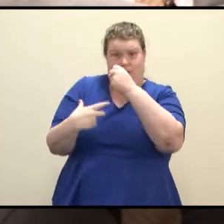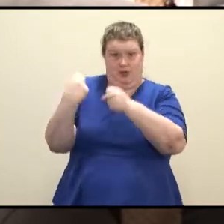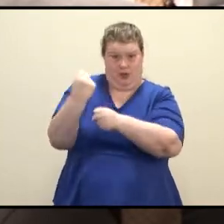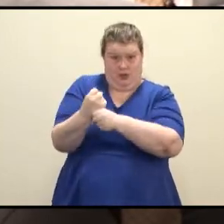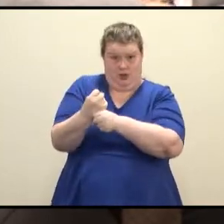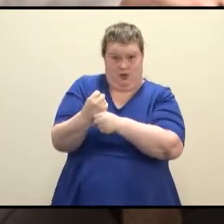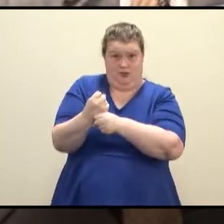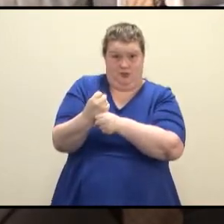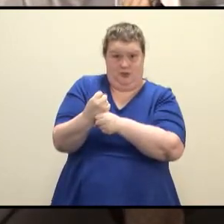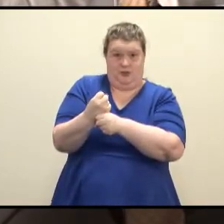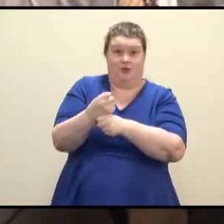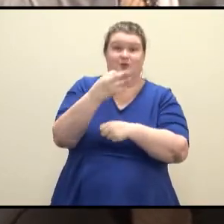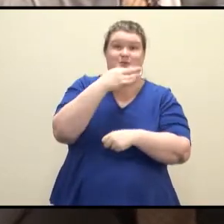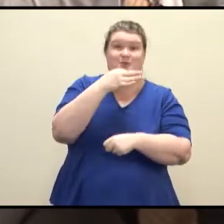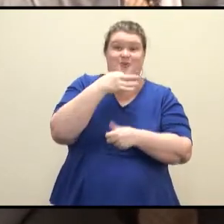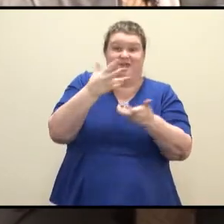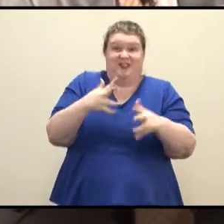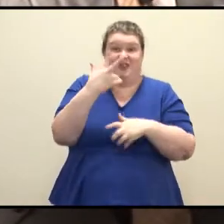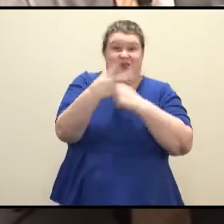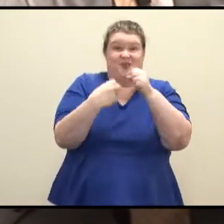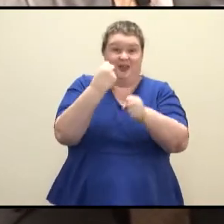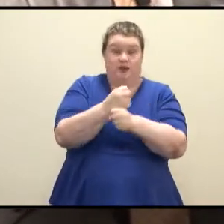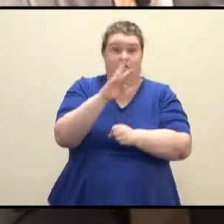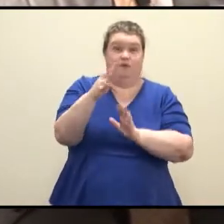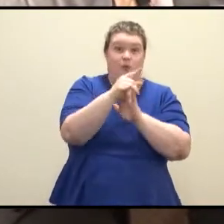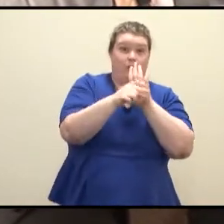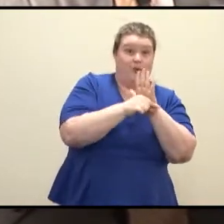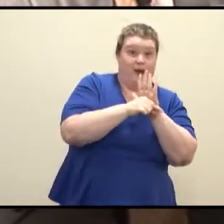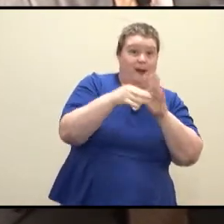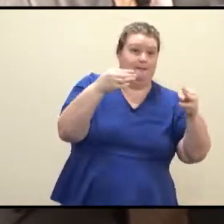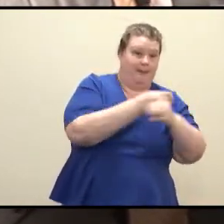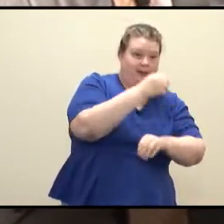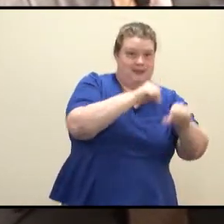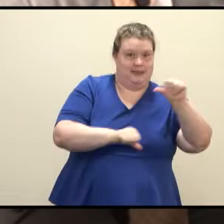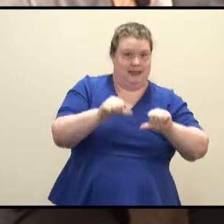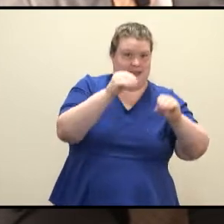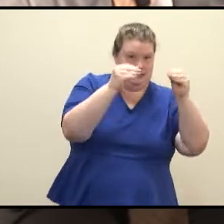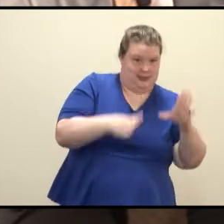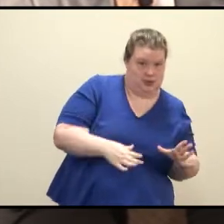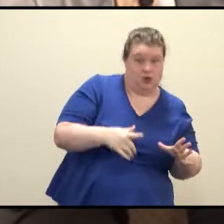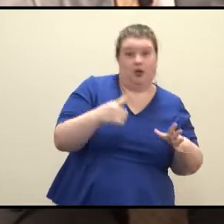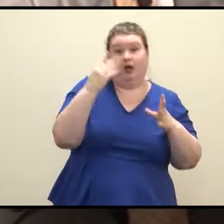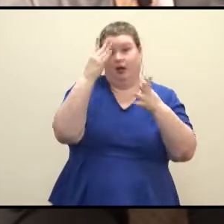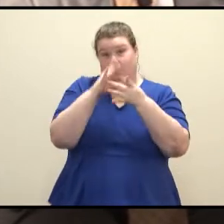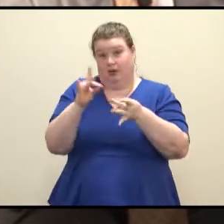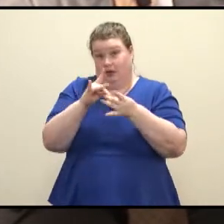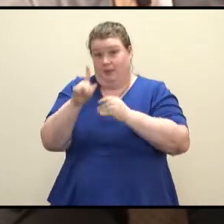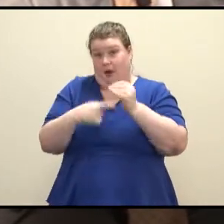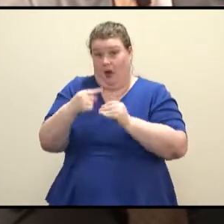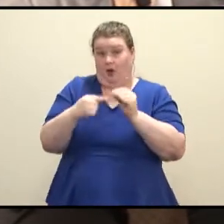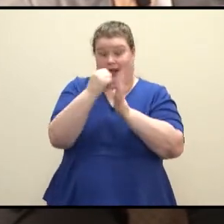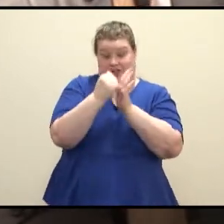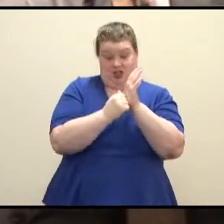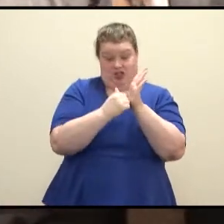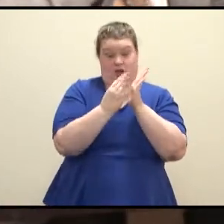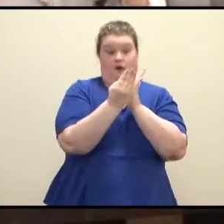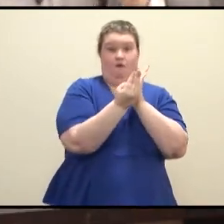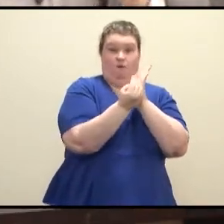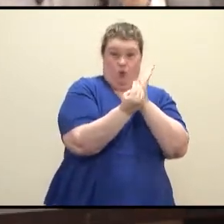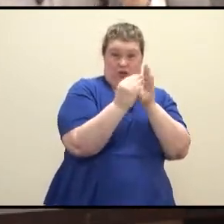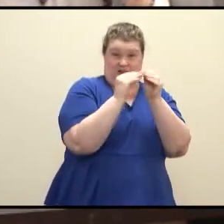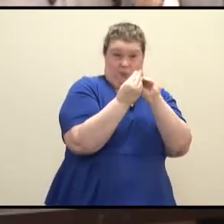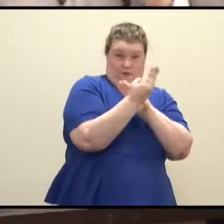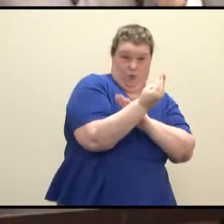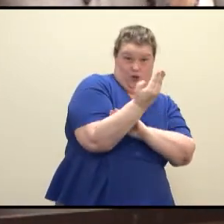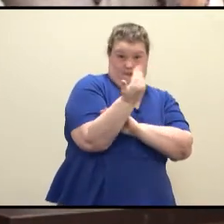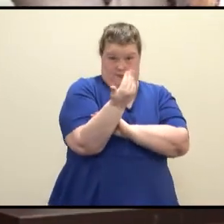my 3rd year as a 4th grade math and science teacher. I want to address the board in regard to agenda item 14 and 15. First, I want to say thank